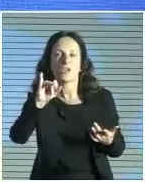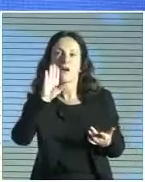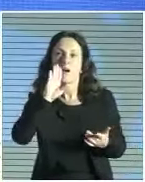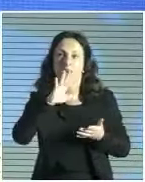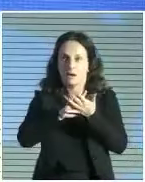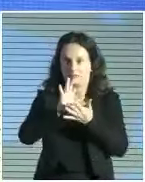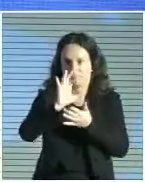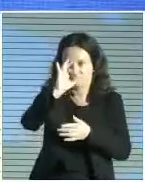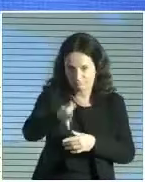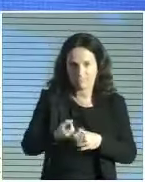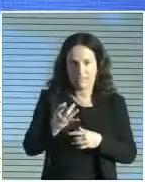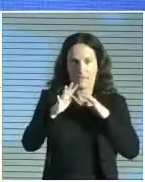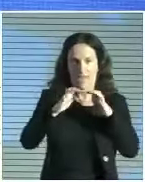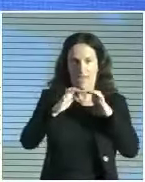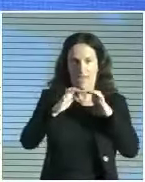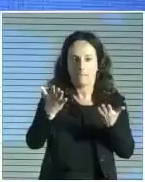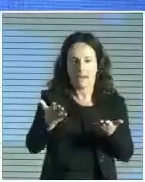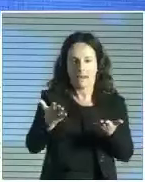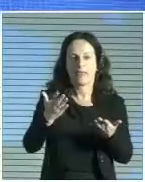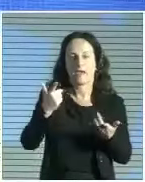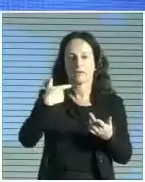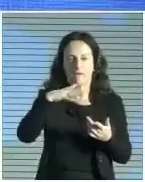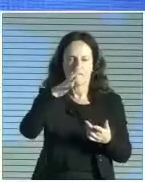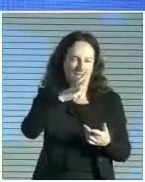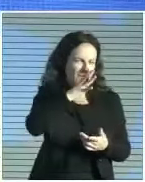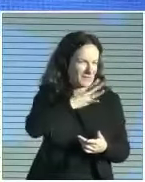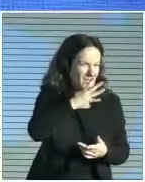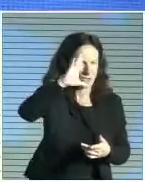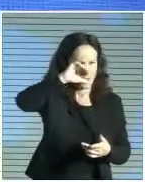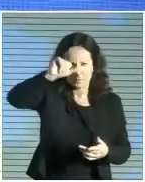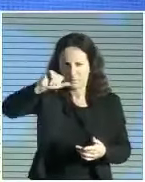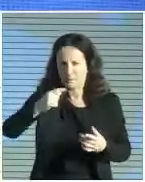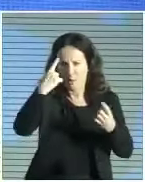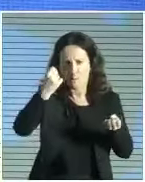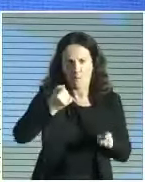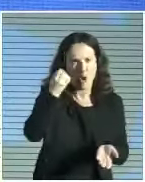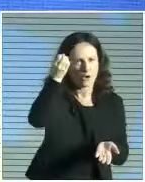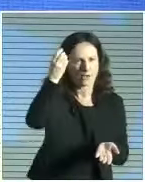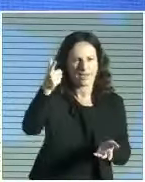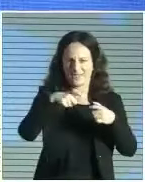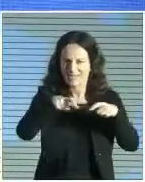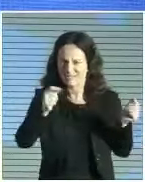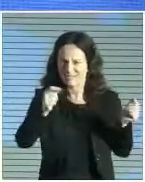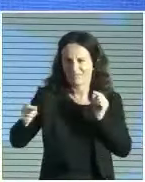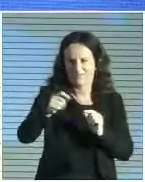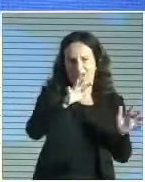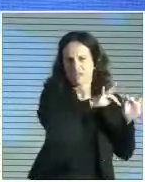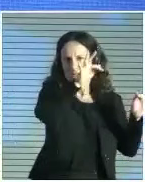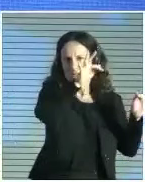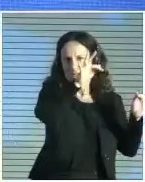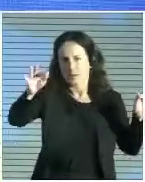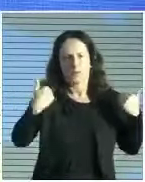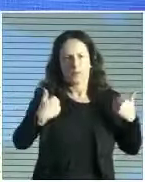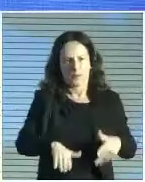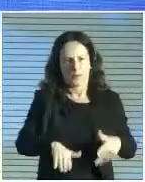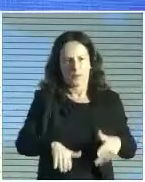the panelists and all the talks that have been previously in the stage, because that allows me